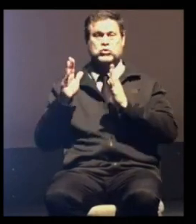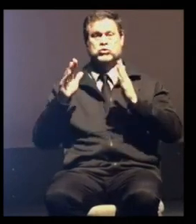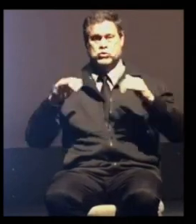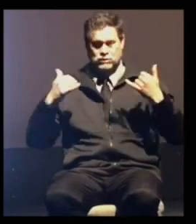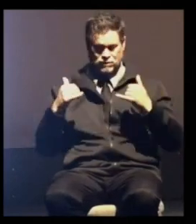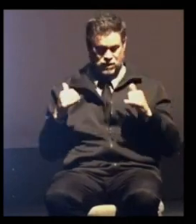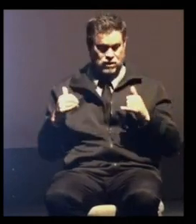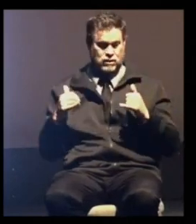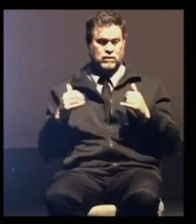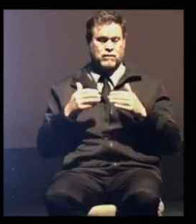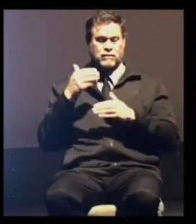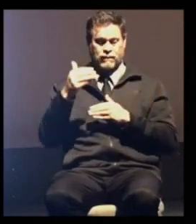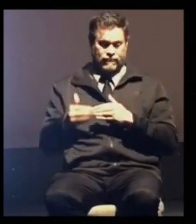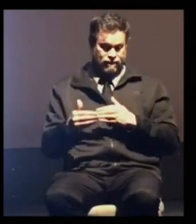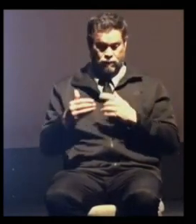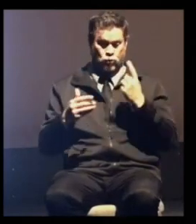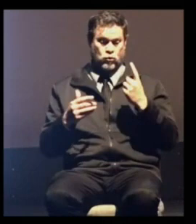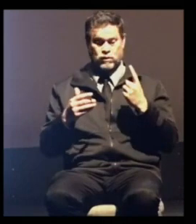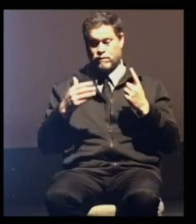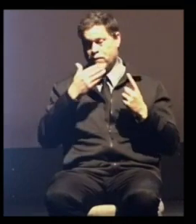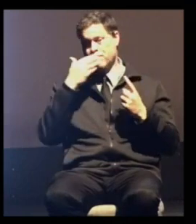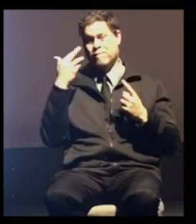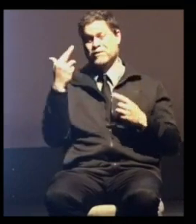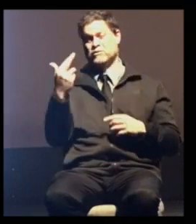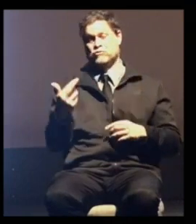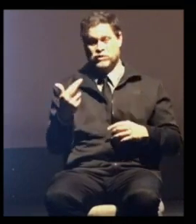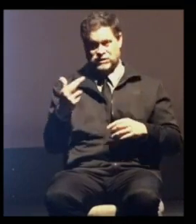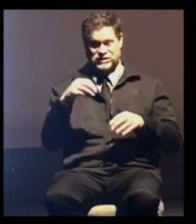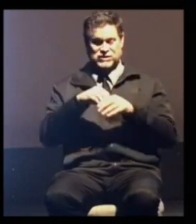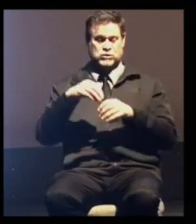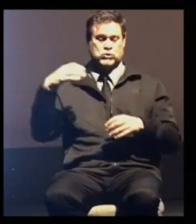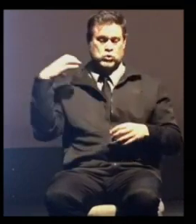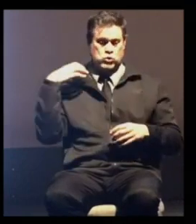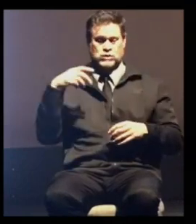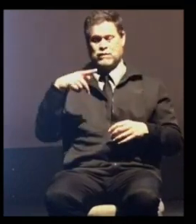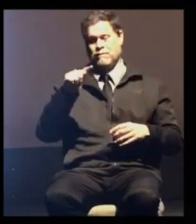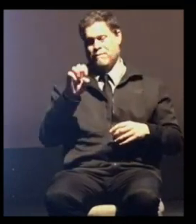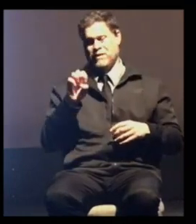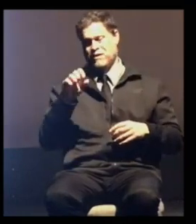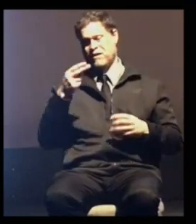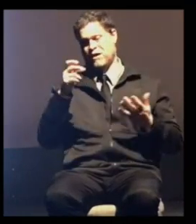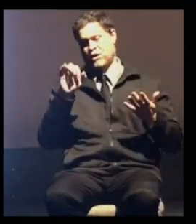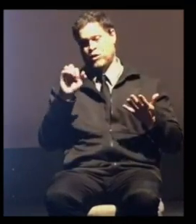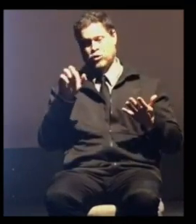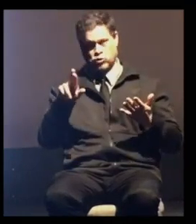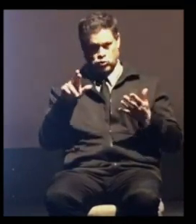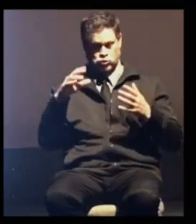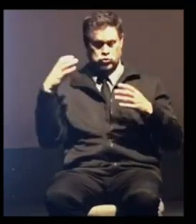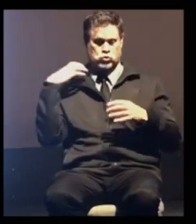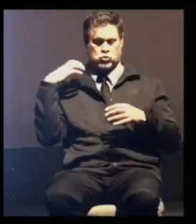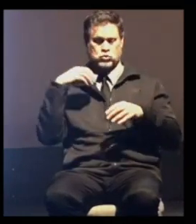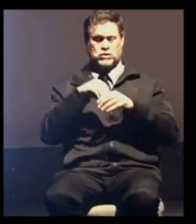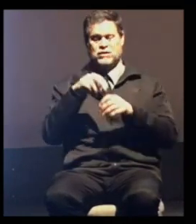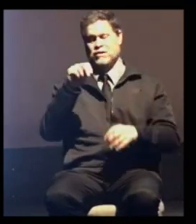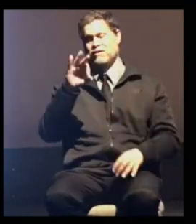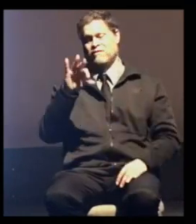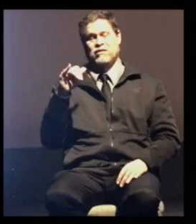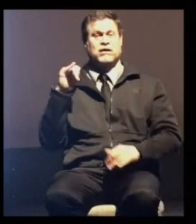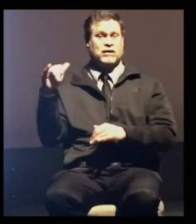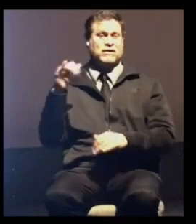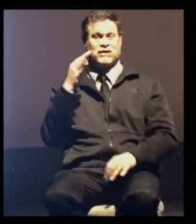play. And then one of my best friends in coaching, Pete Hanert, he started coaching in the NFL when I